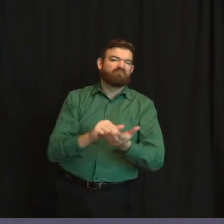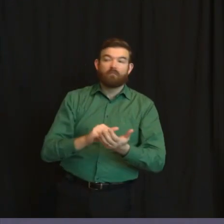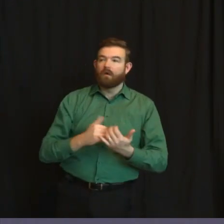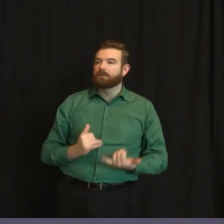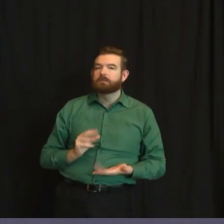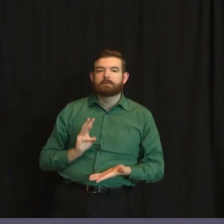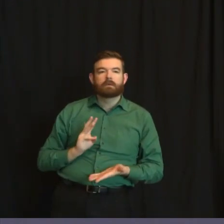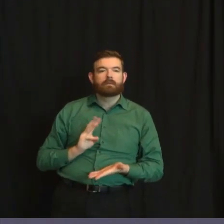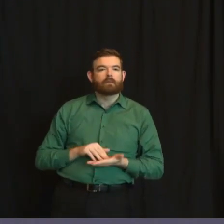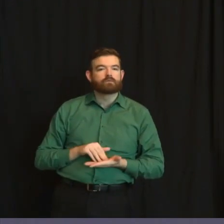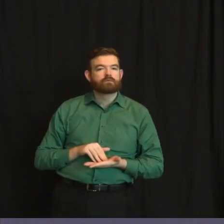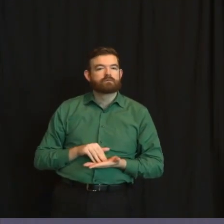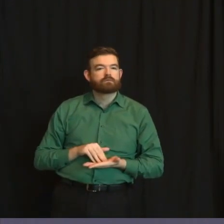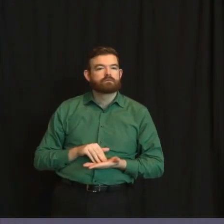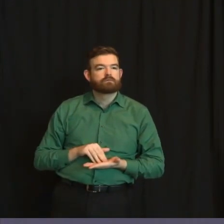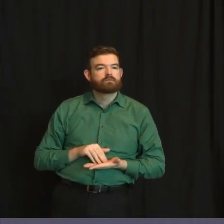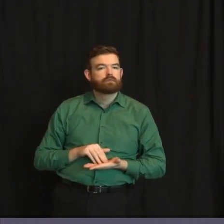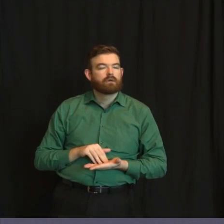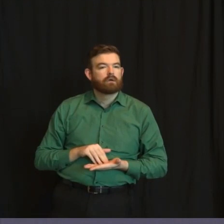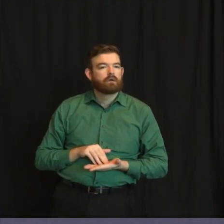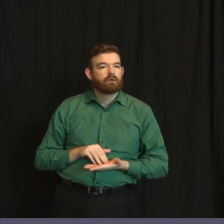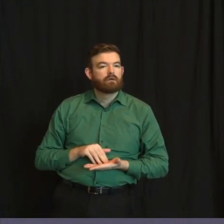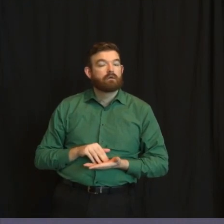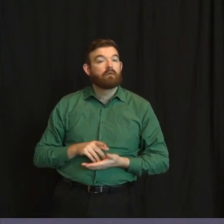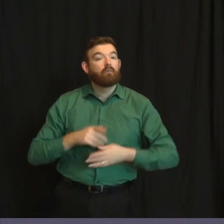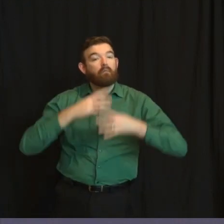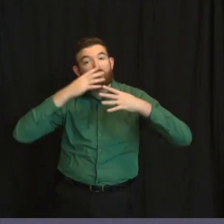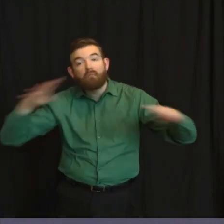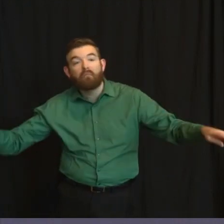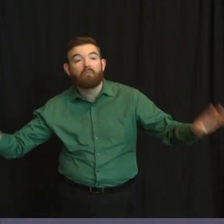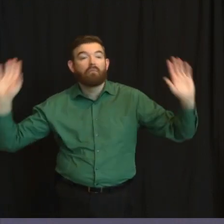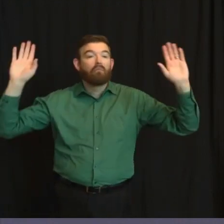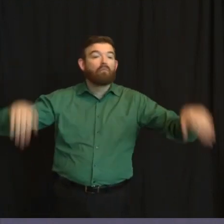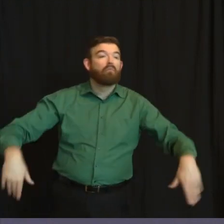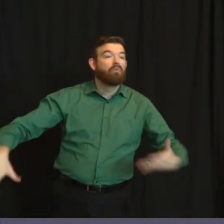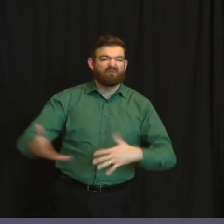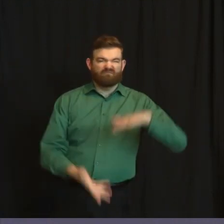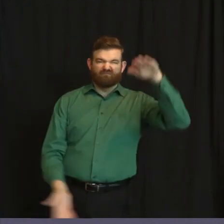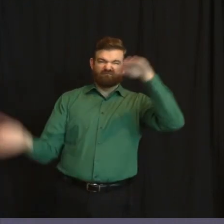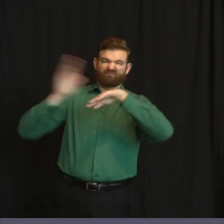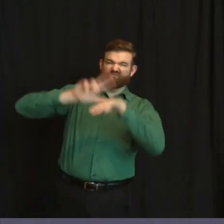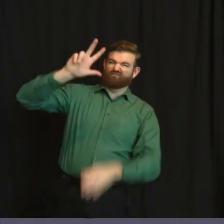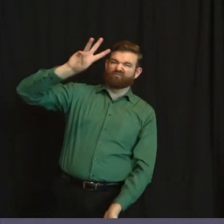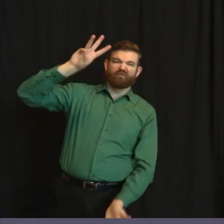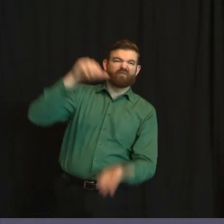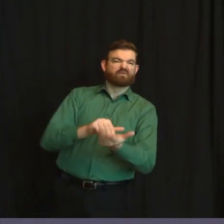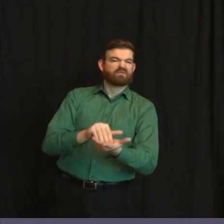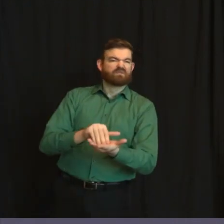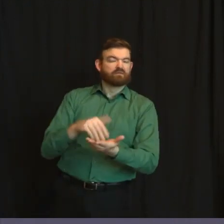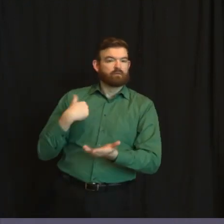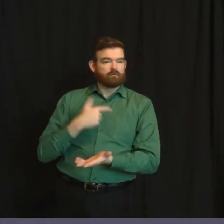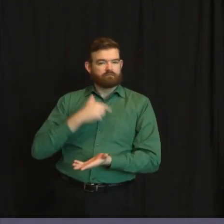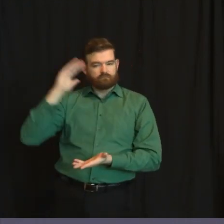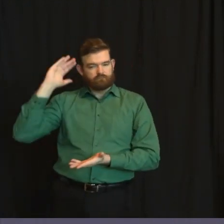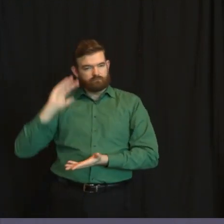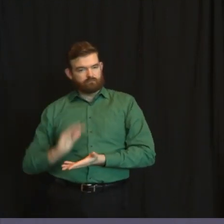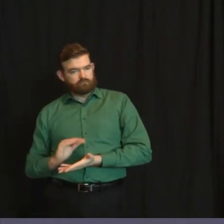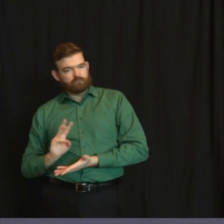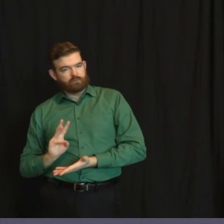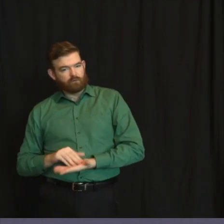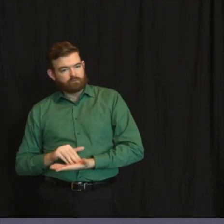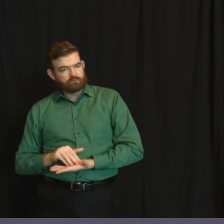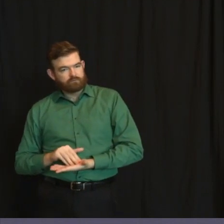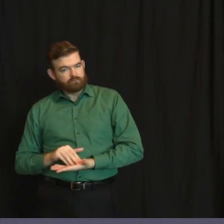6,000s. So you're about 30,000 below what was our worst fear. So the great news is we have not lived